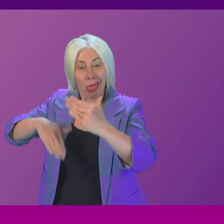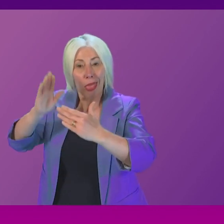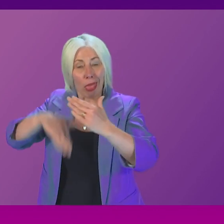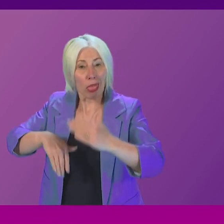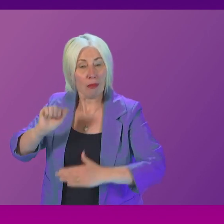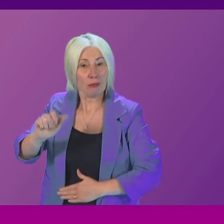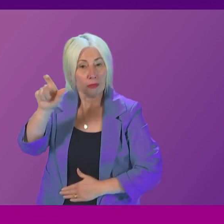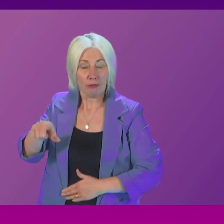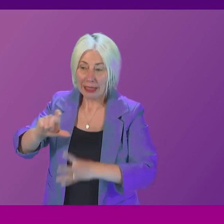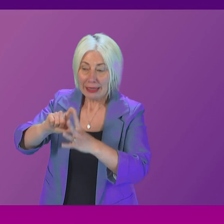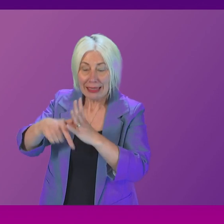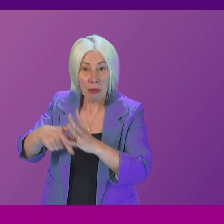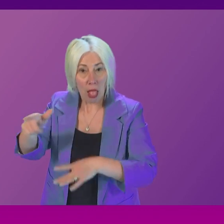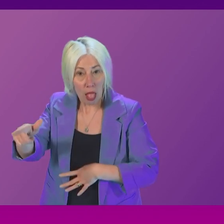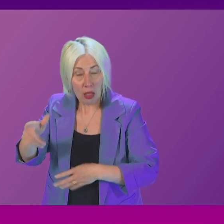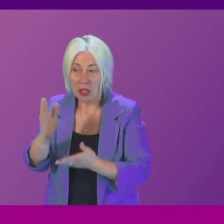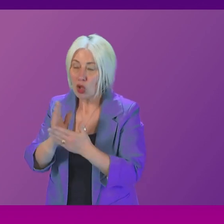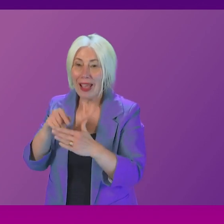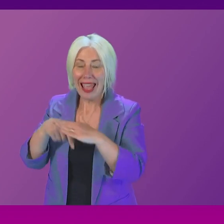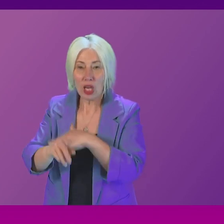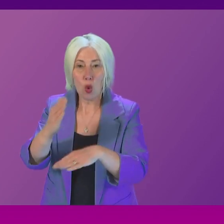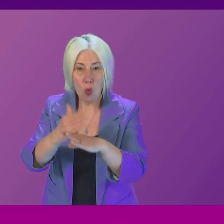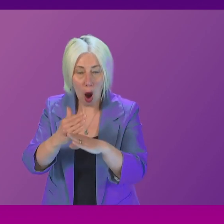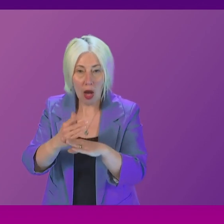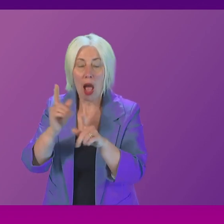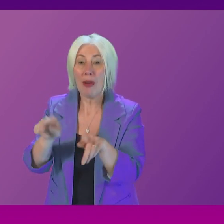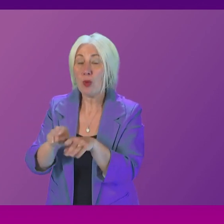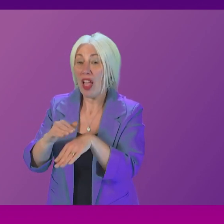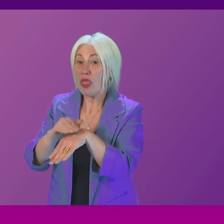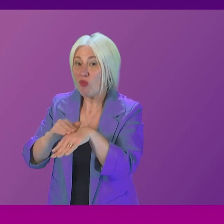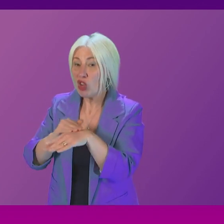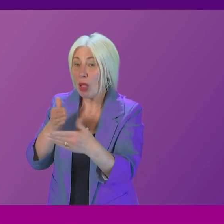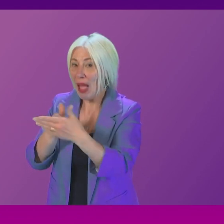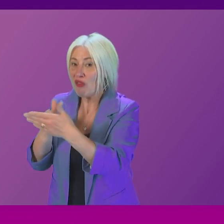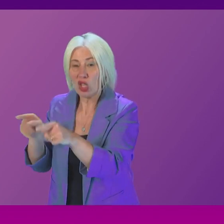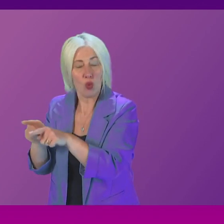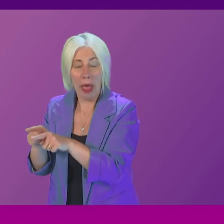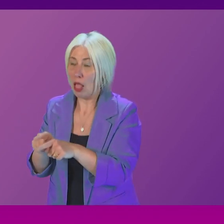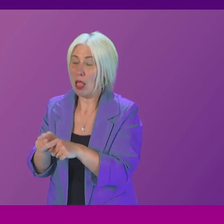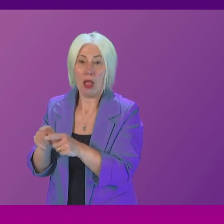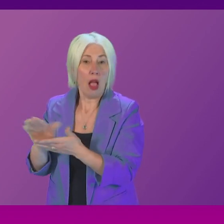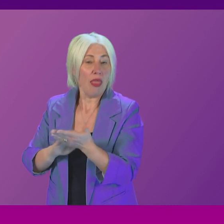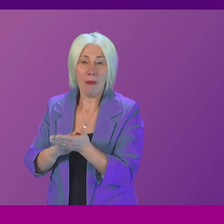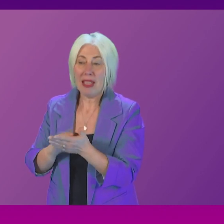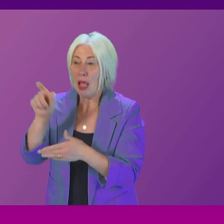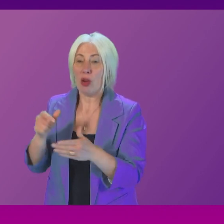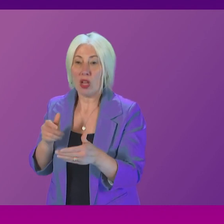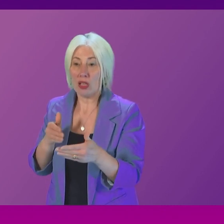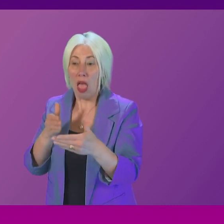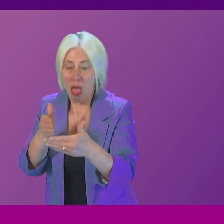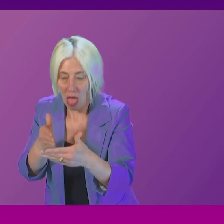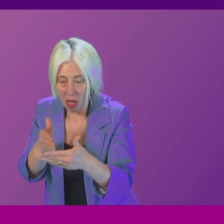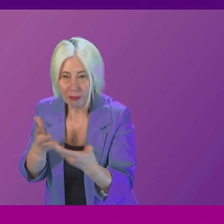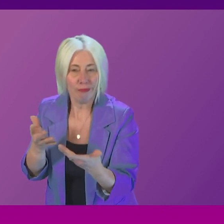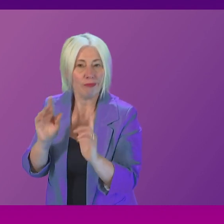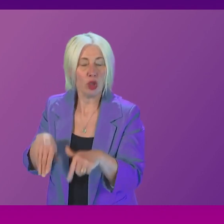has a disability to get into work. But if we don't also dismantle the racial barriers that exist and that person is only going to progress so far. So I think the work we're doing in